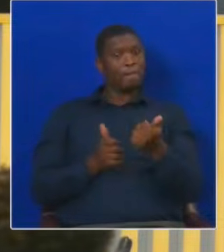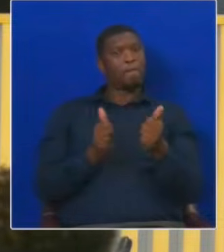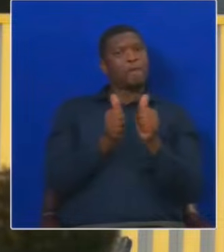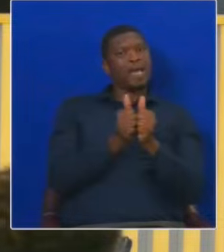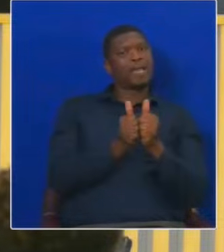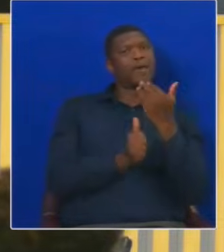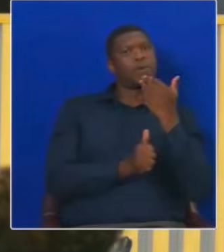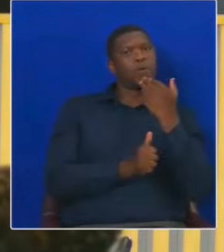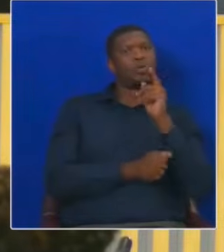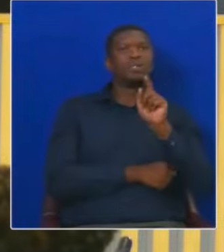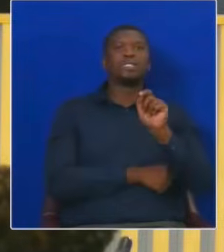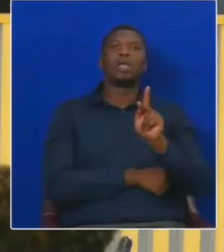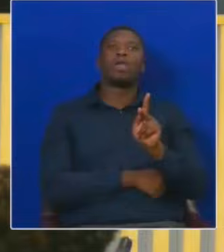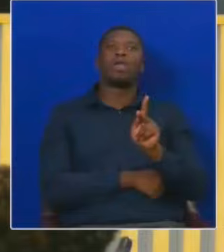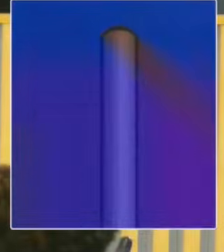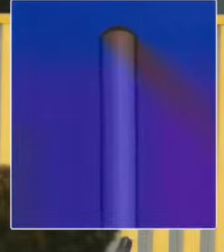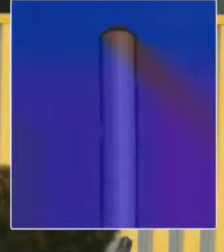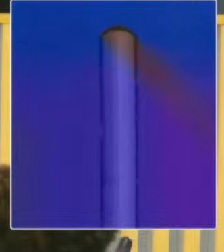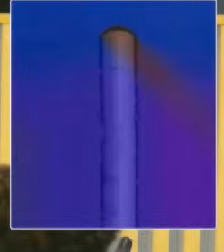And